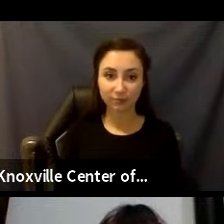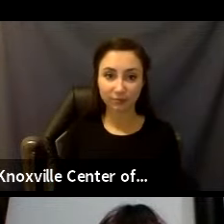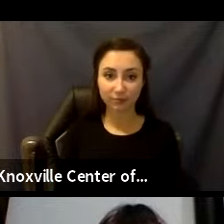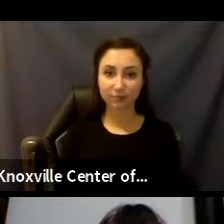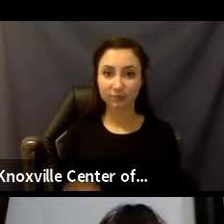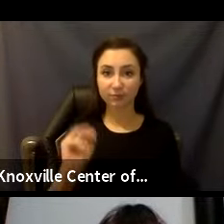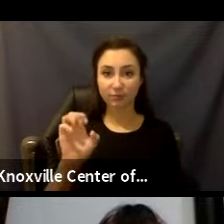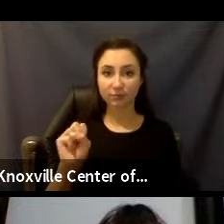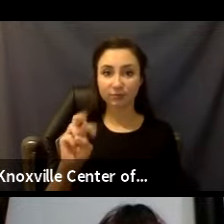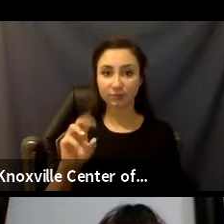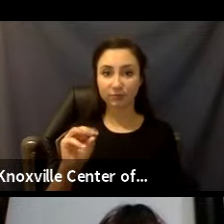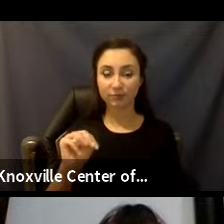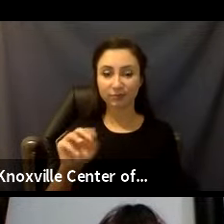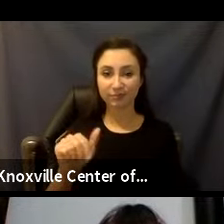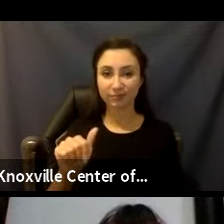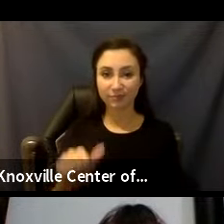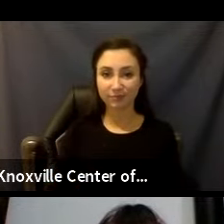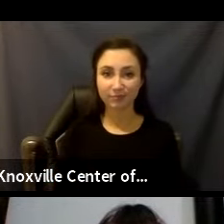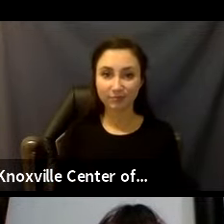Miss Roma,